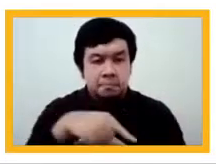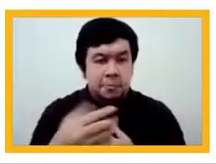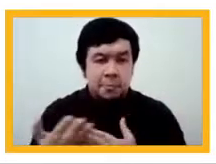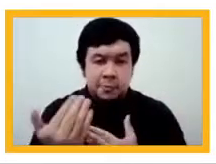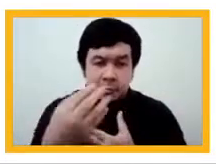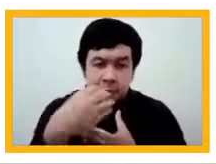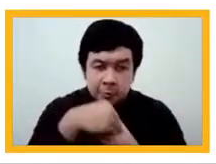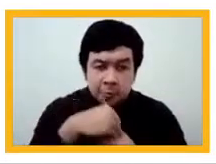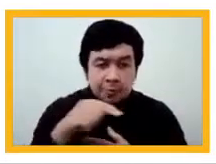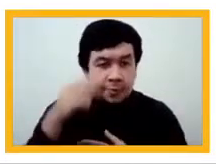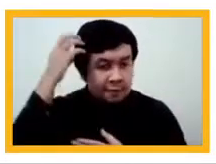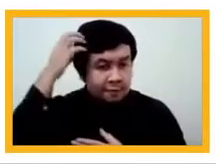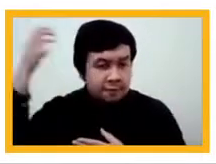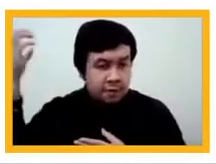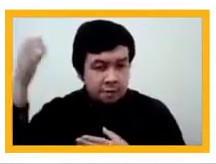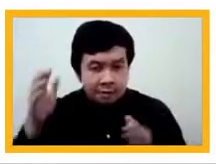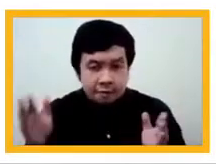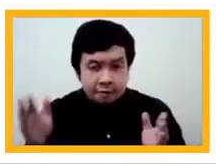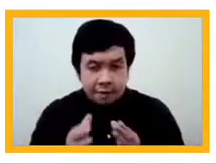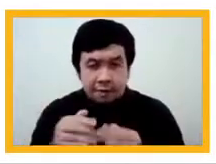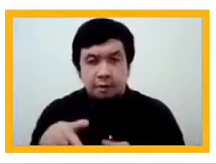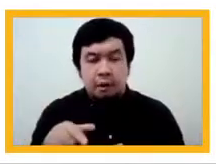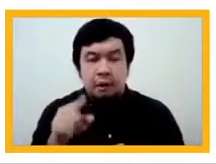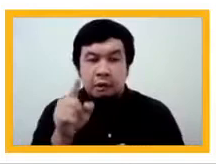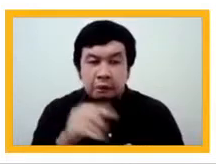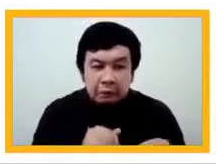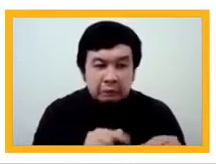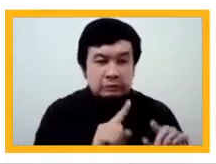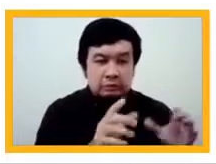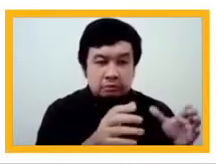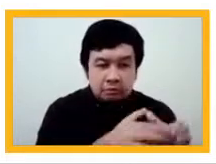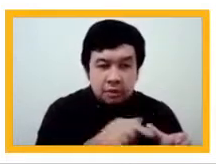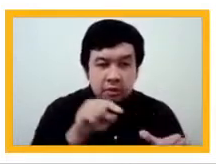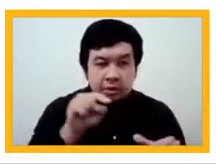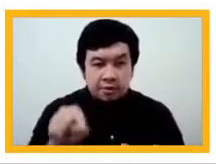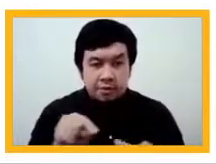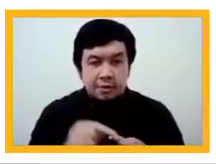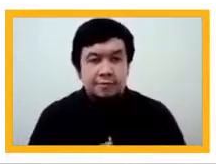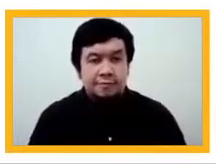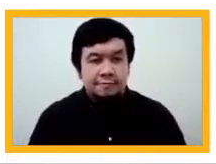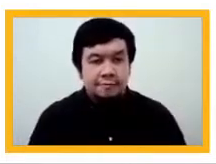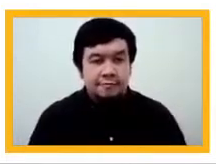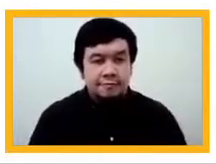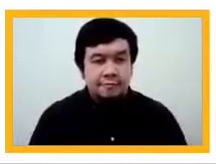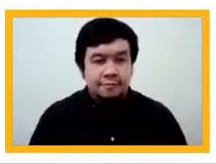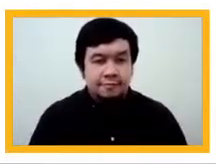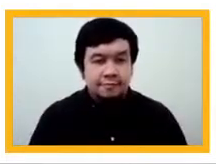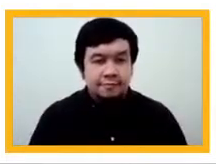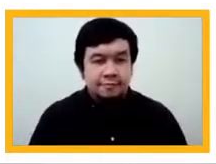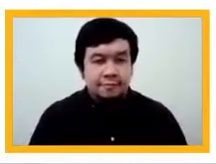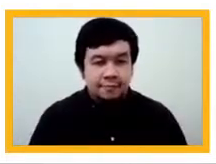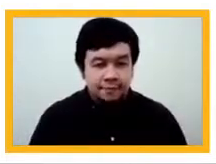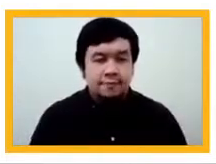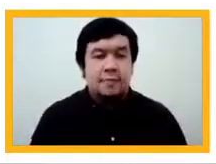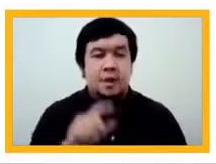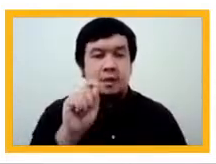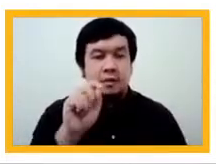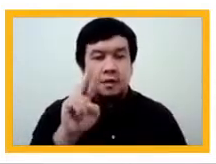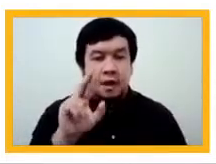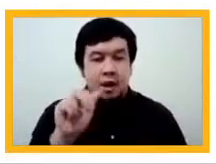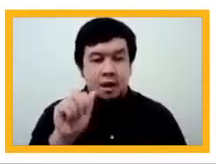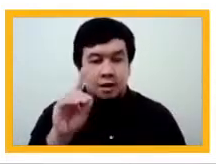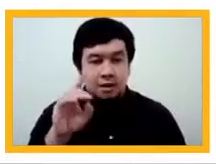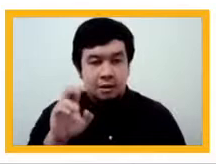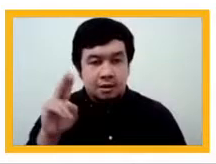union in trading design. This movement within German education would gain